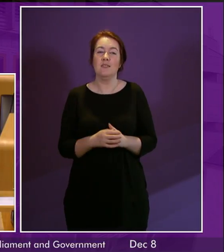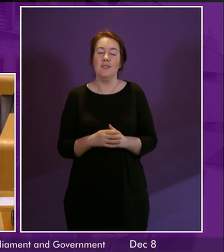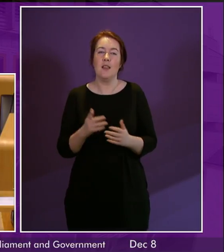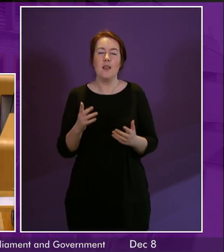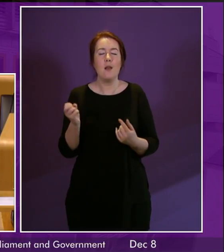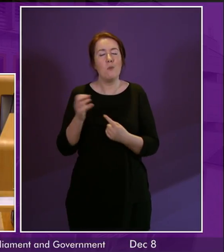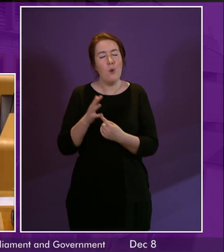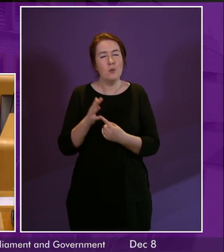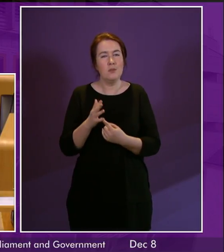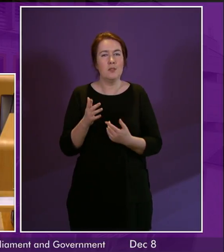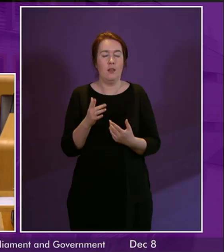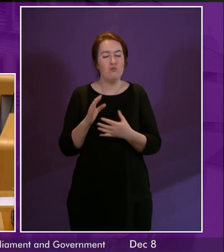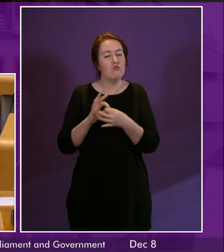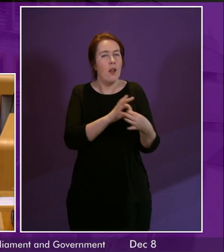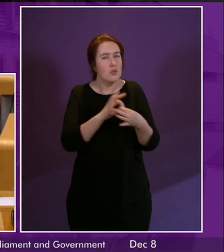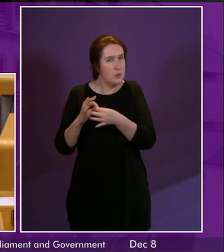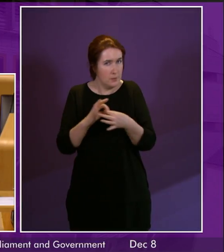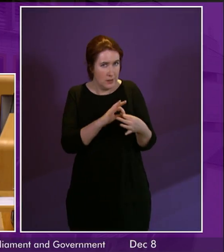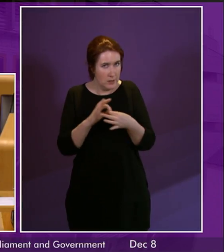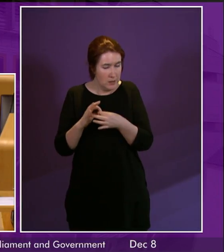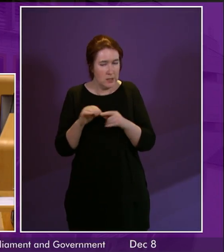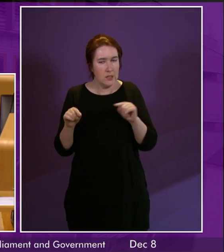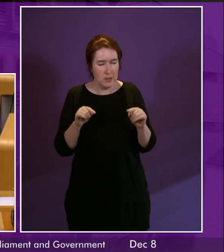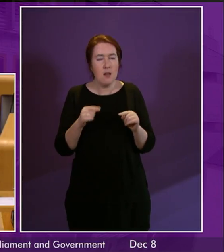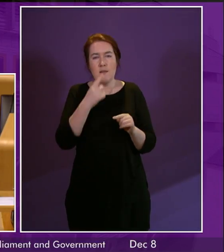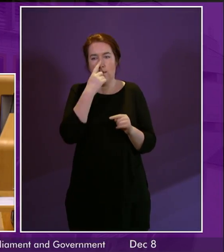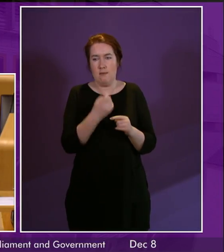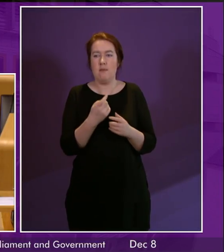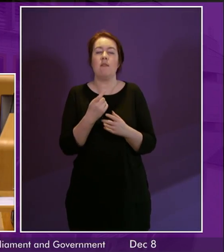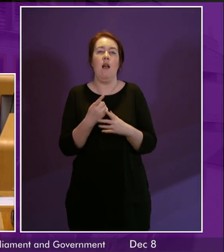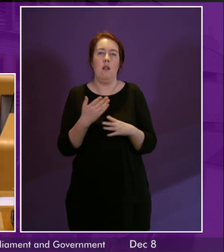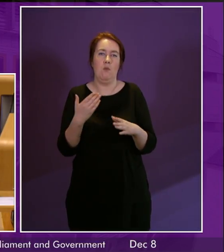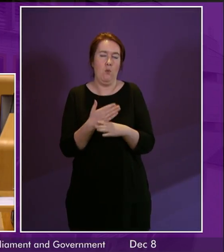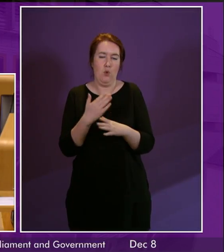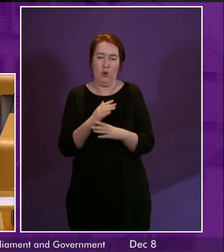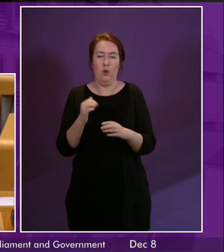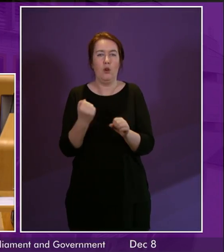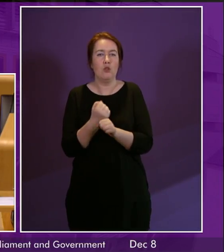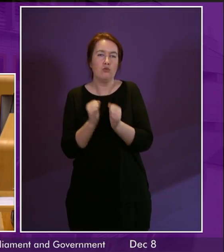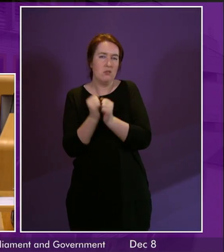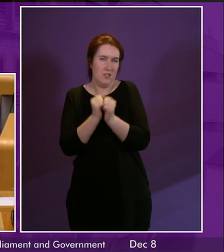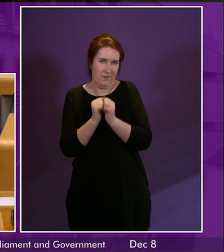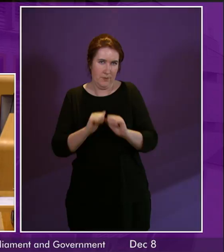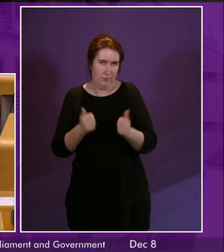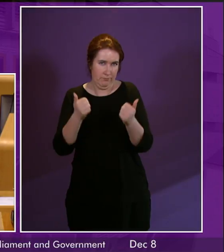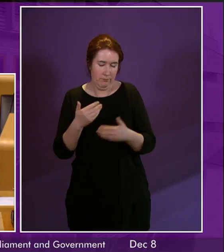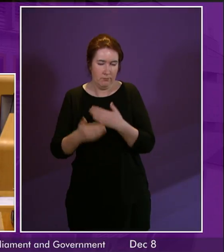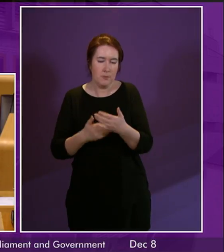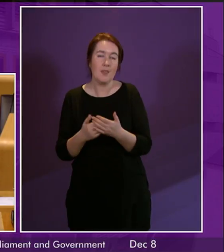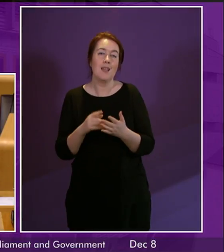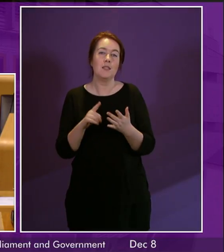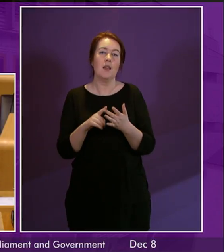It's important that those relationships are able to work constructively, and